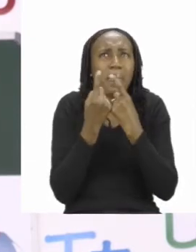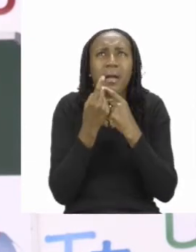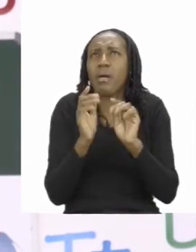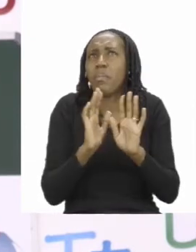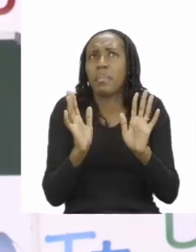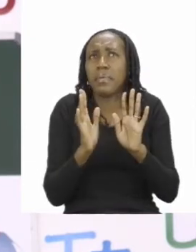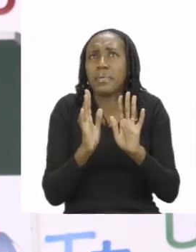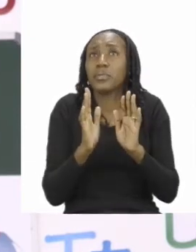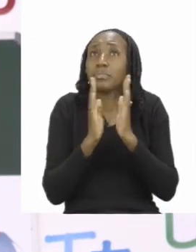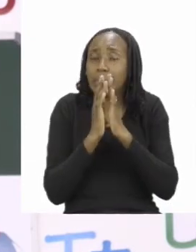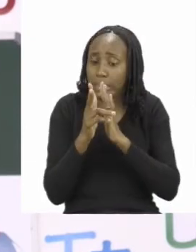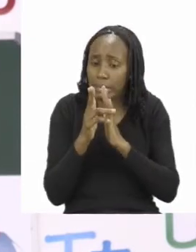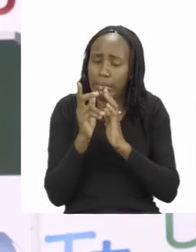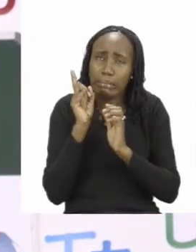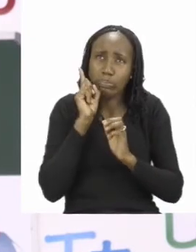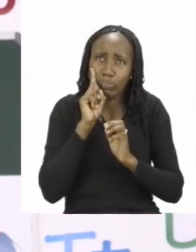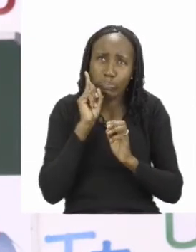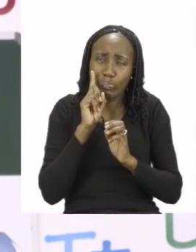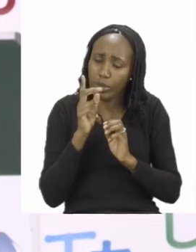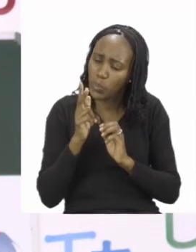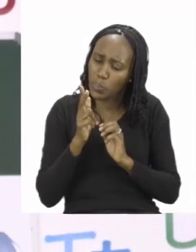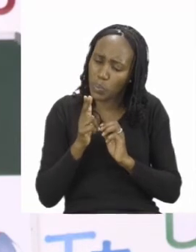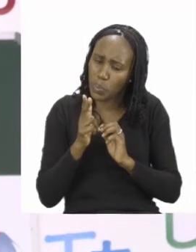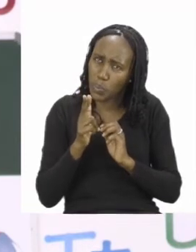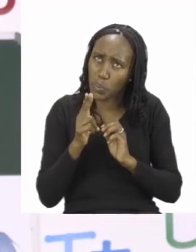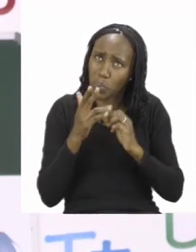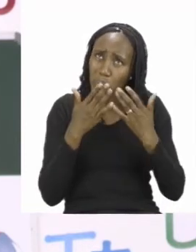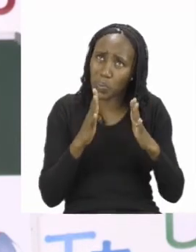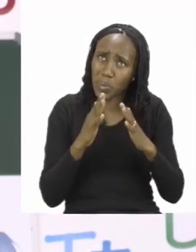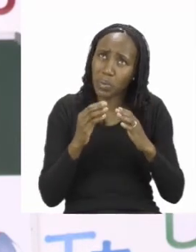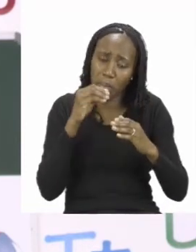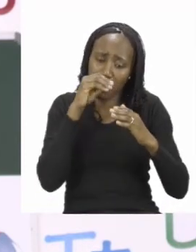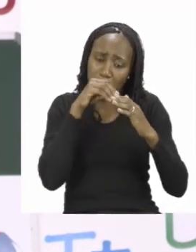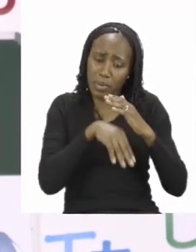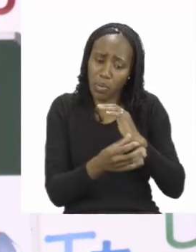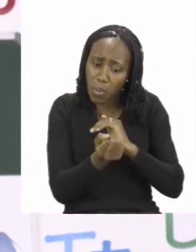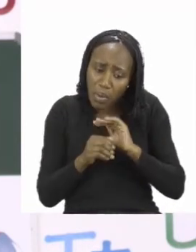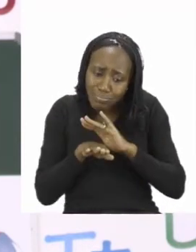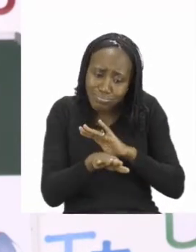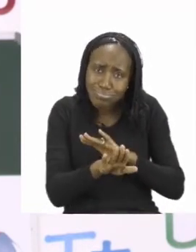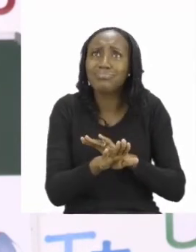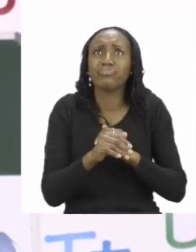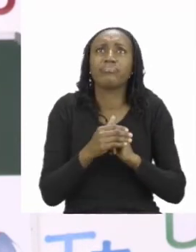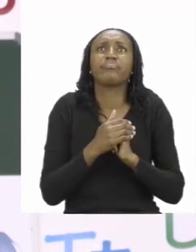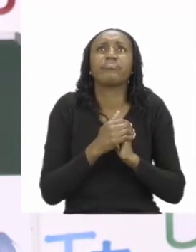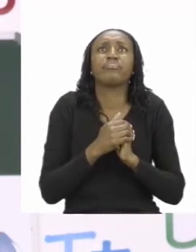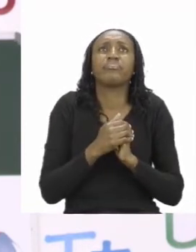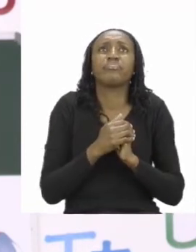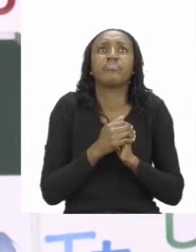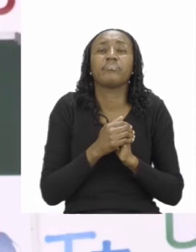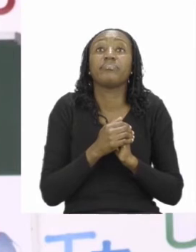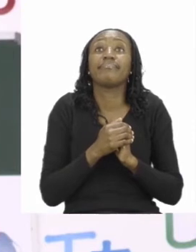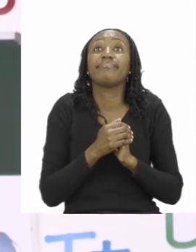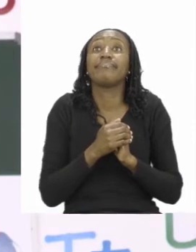your pair of scissors nicely as well. And when you are done, please put your pair of scissors away. Then, when